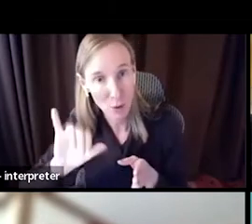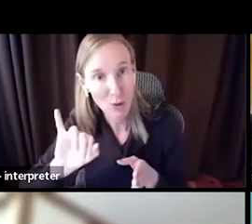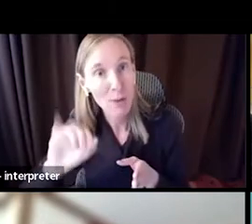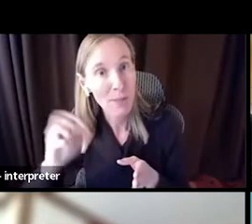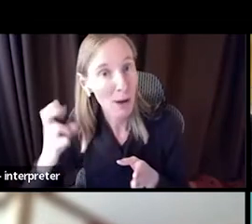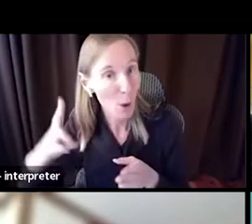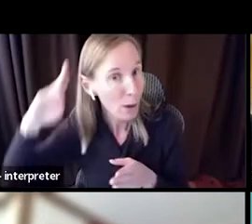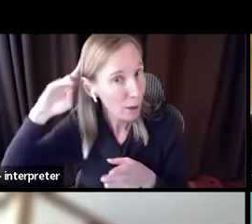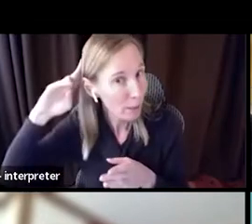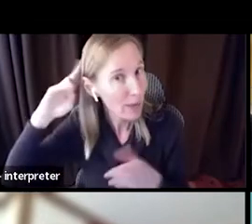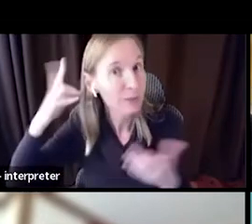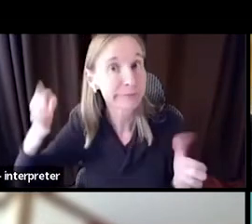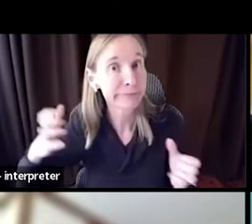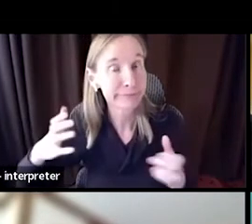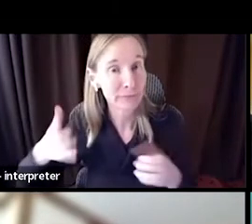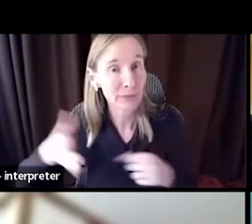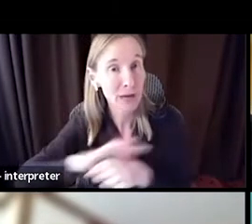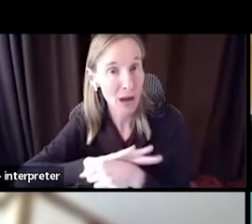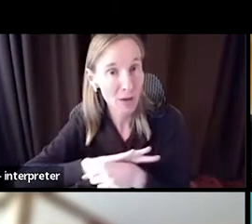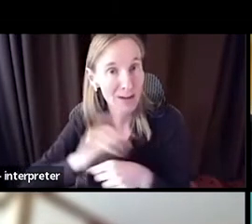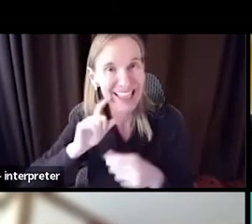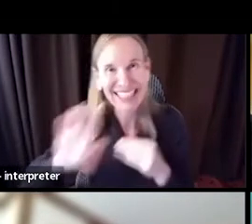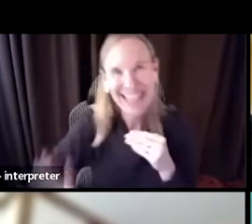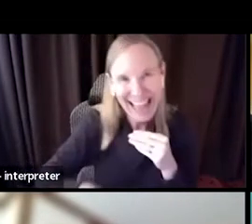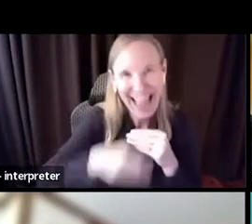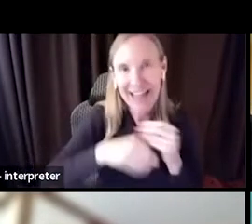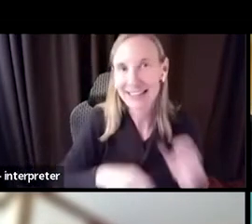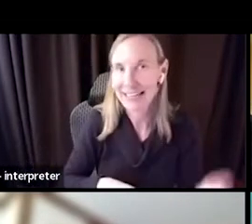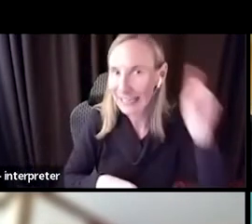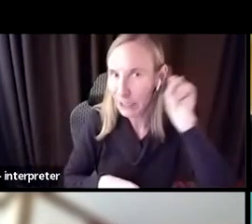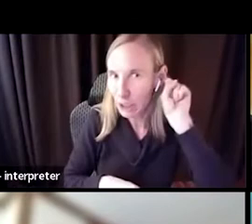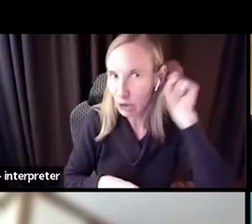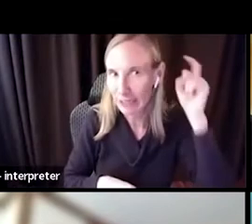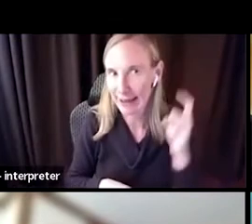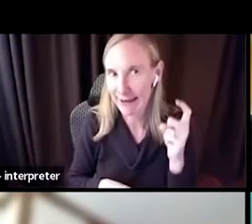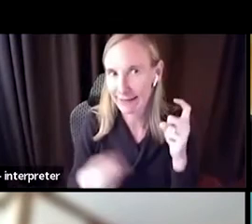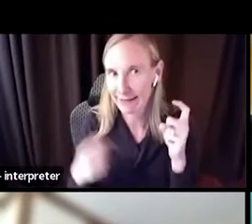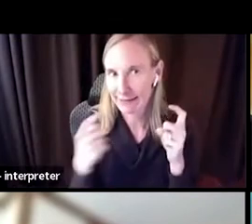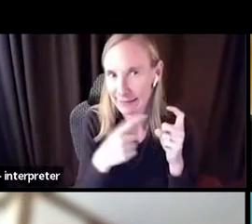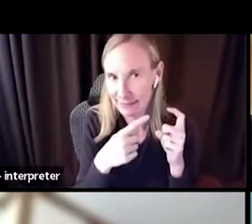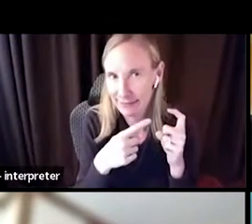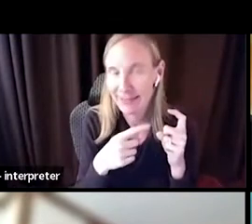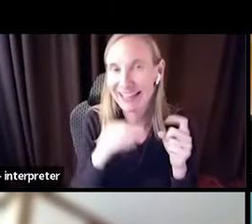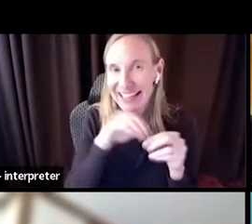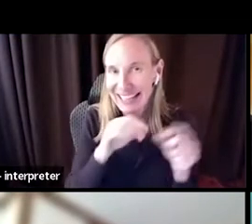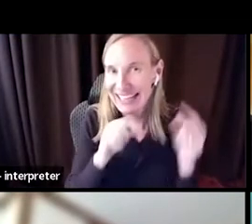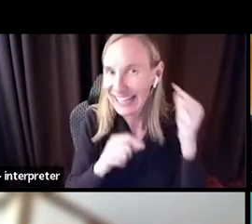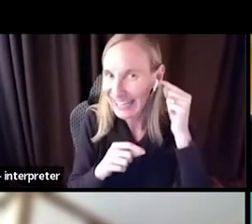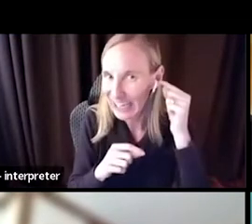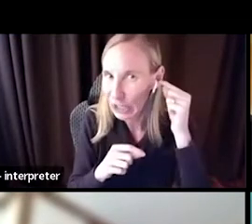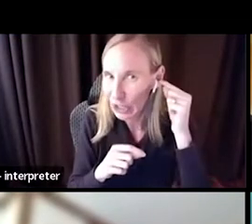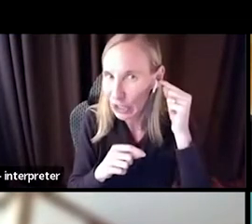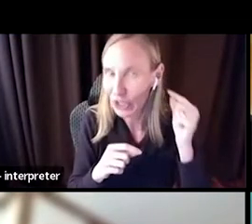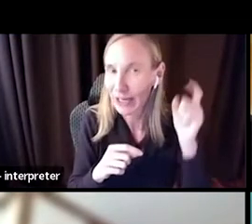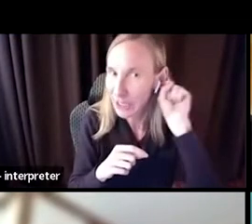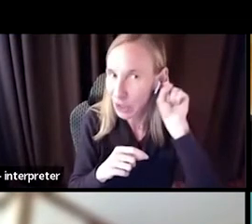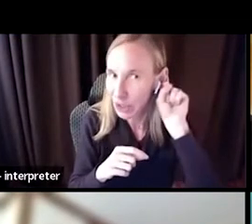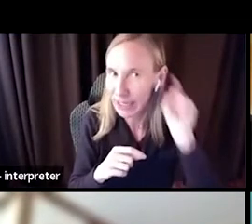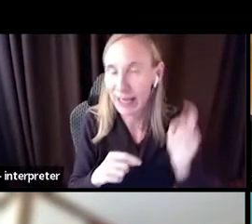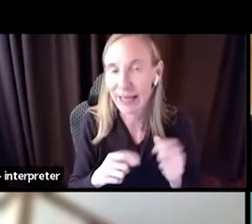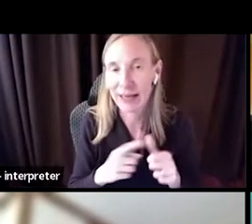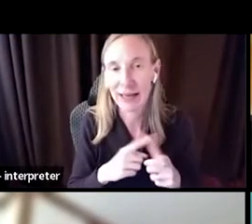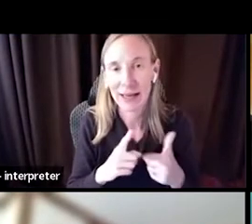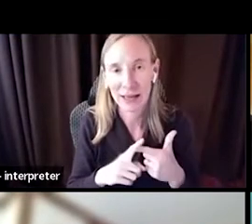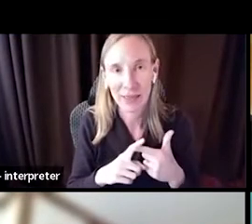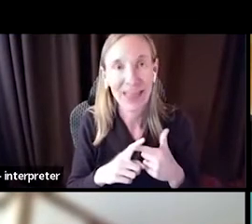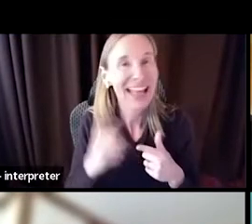covered. And this would be adding the actual, as you said, the in-ear hearing aid, as well as a hearing